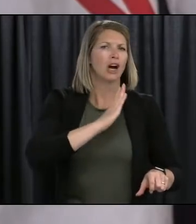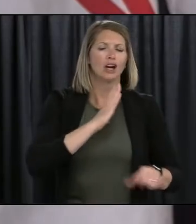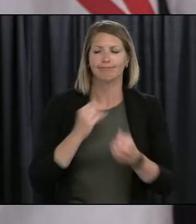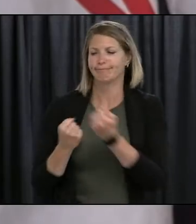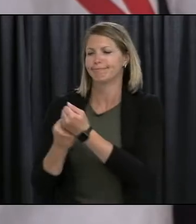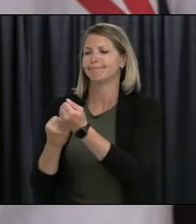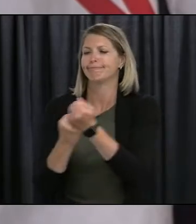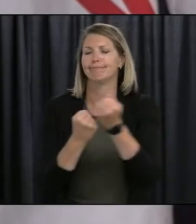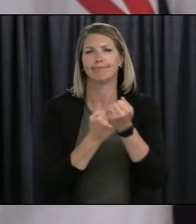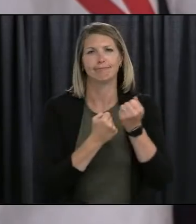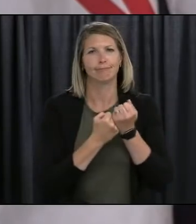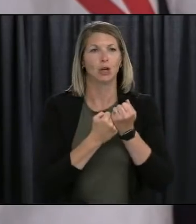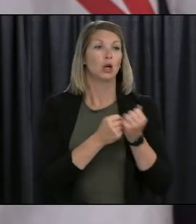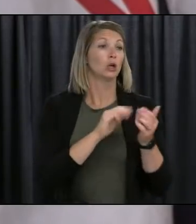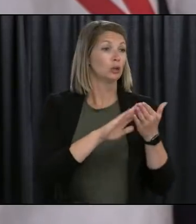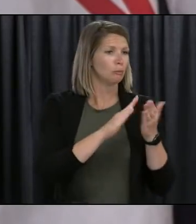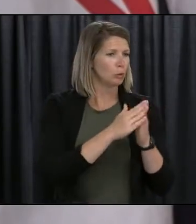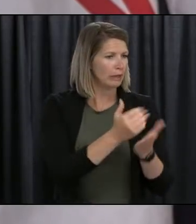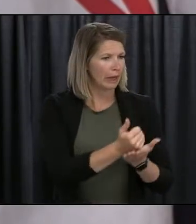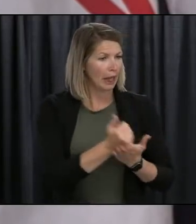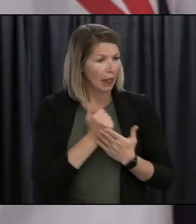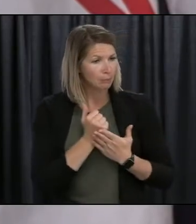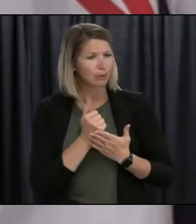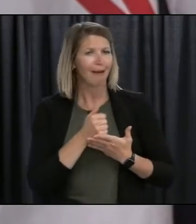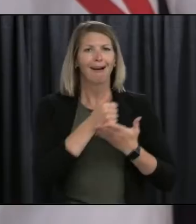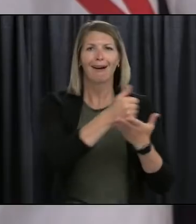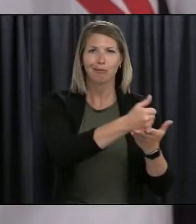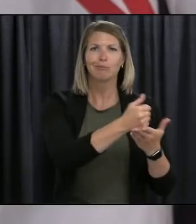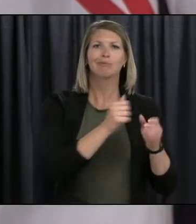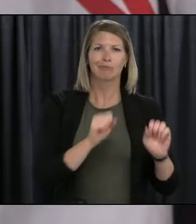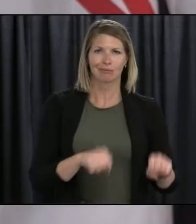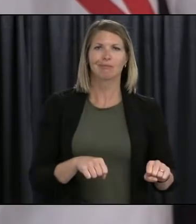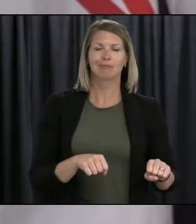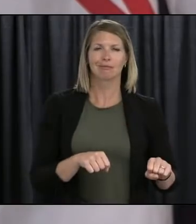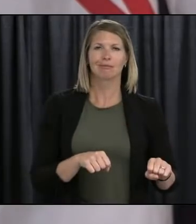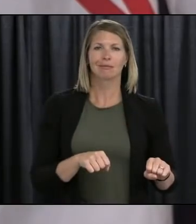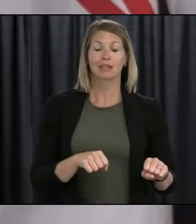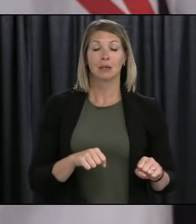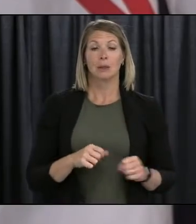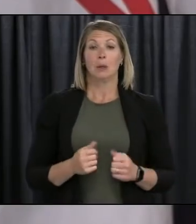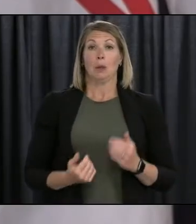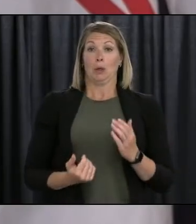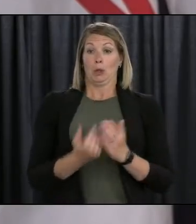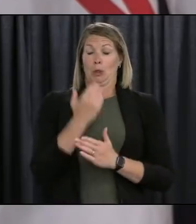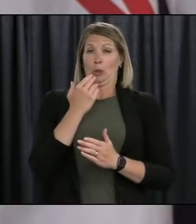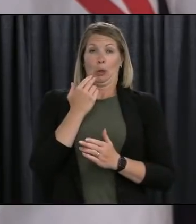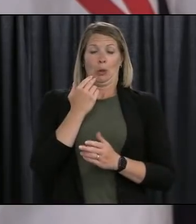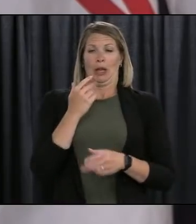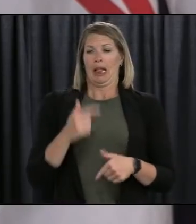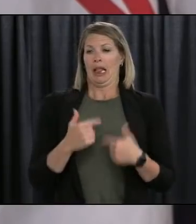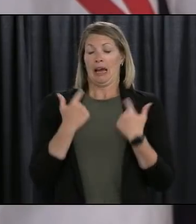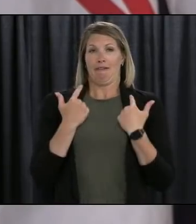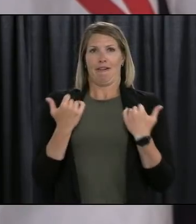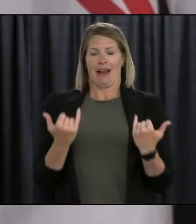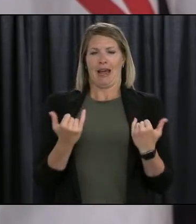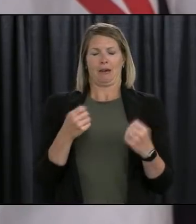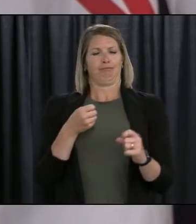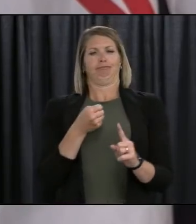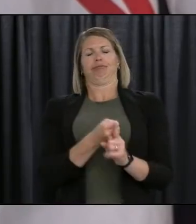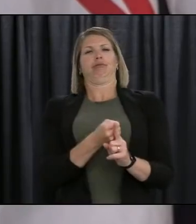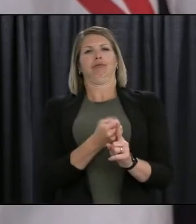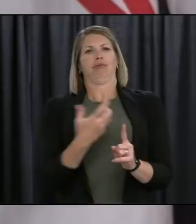each other. We are also discovering how to make the most of what this new way of life has to offer without losing the best of the